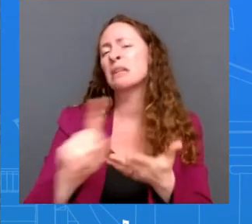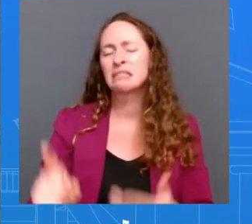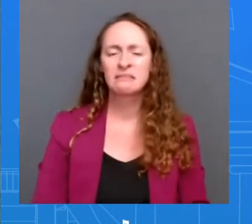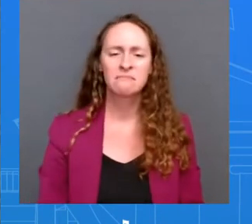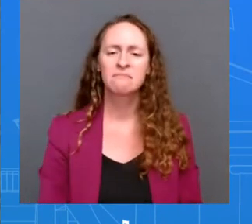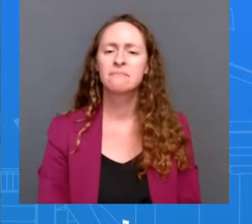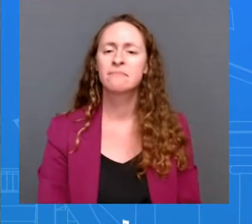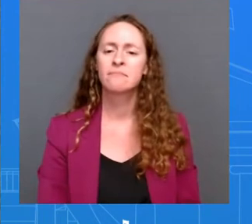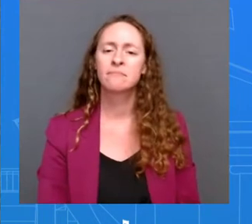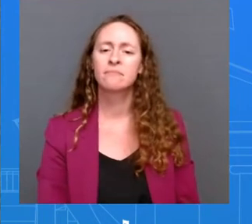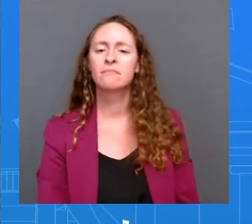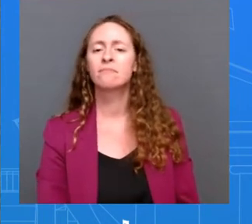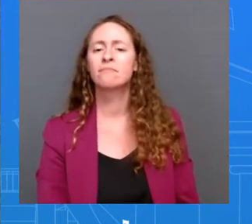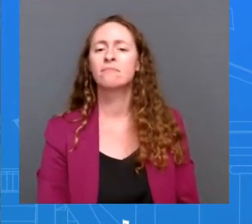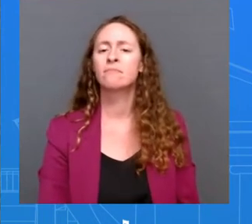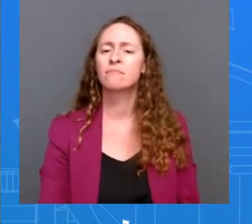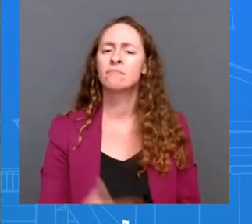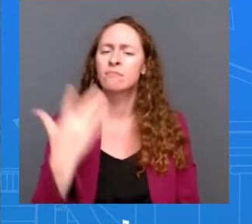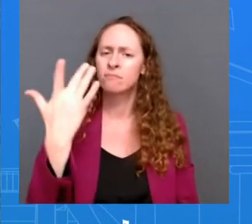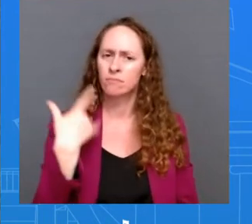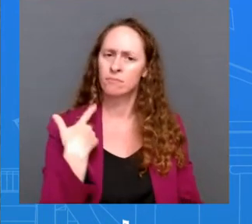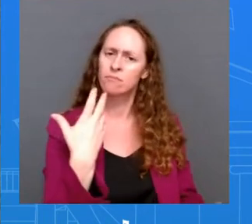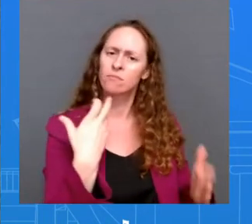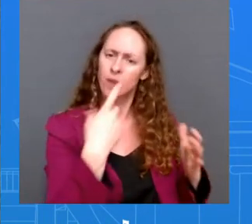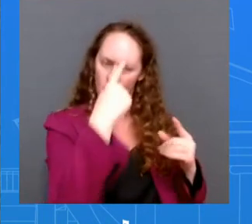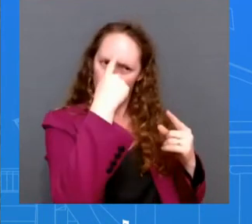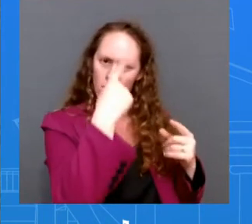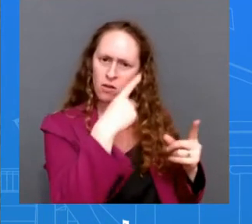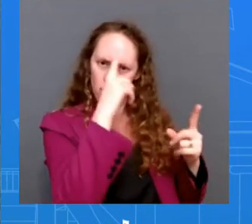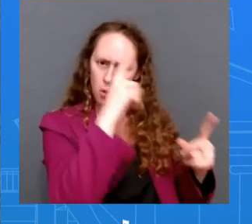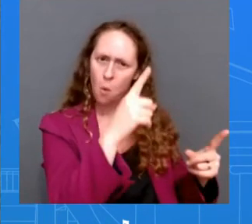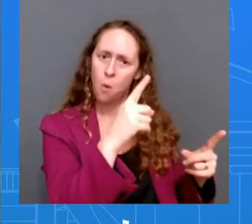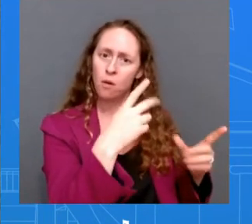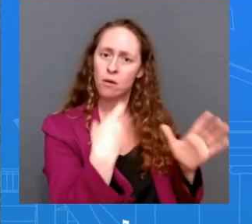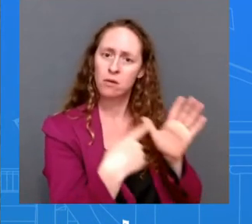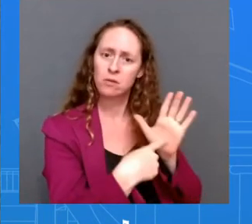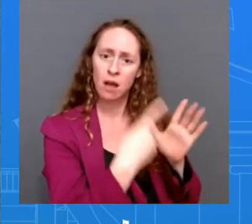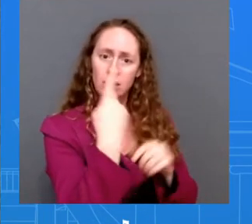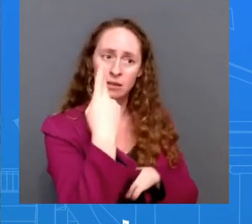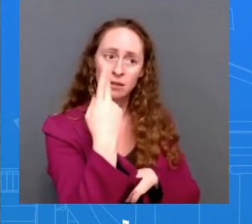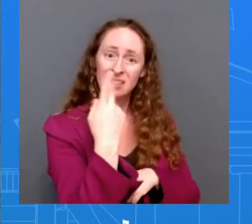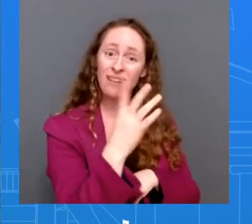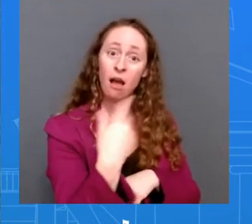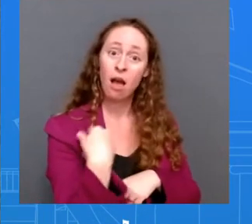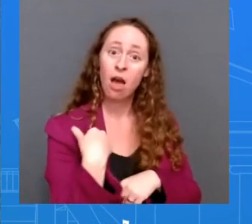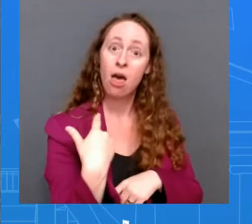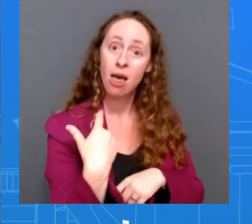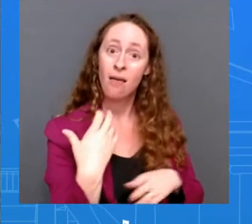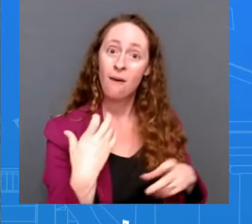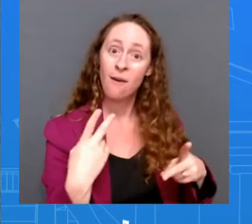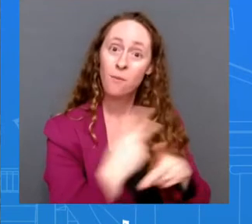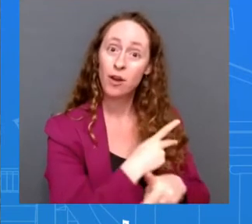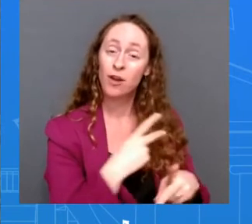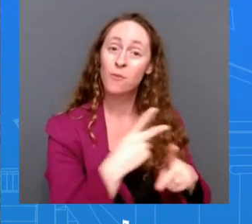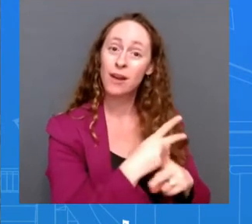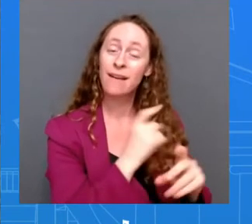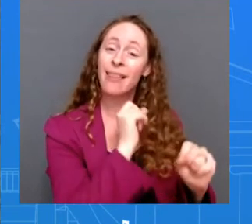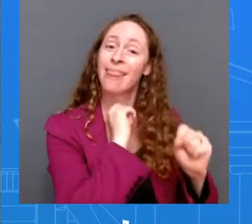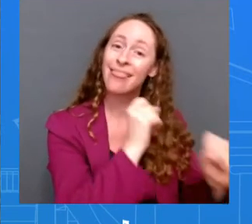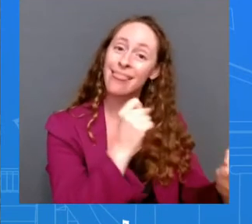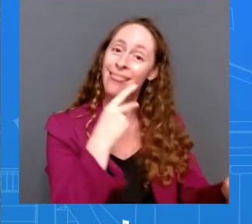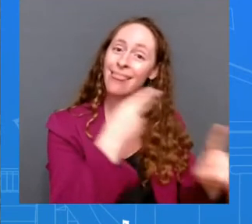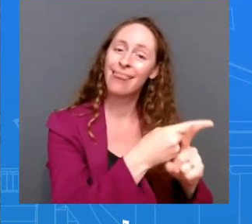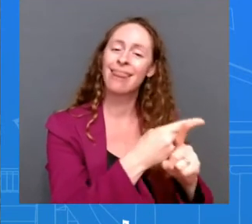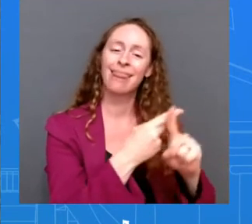have no interest in escalating the tensions. We don't think there should be a pretext for crisis or conflict. And we're not, as I said in my opening statement, we're